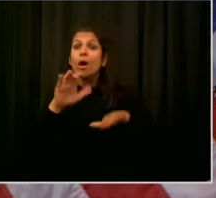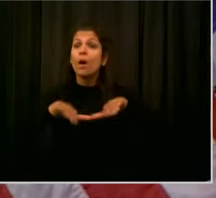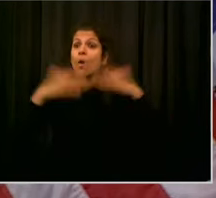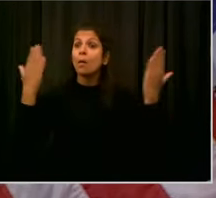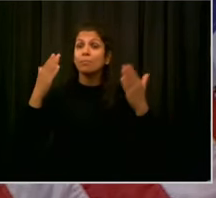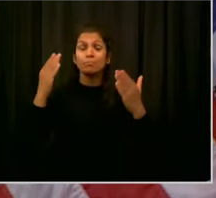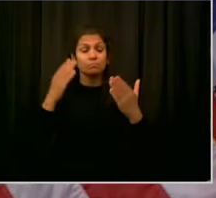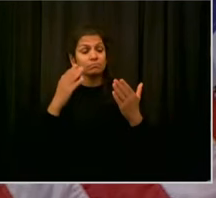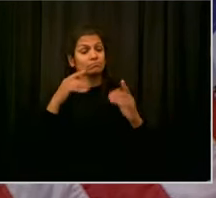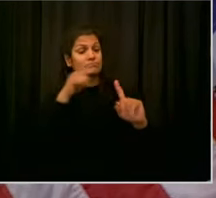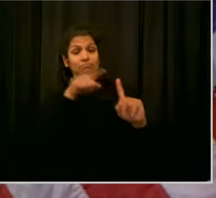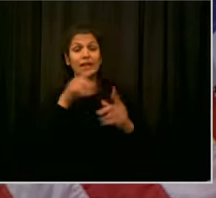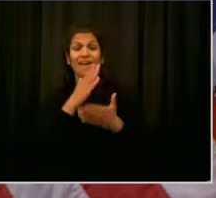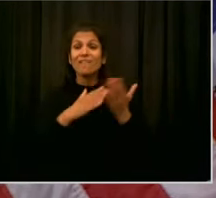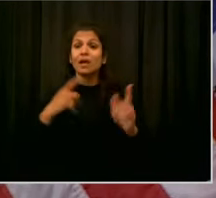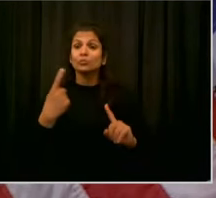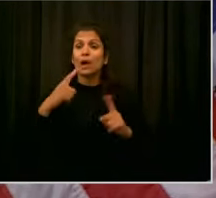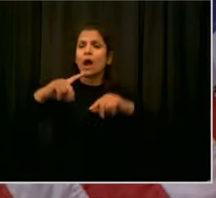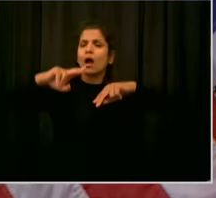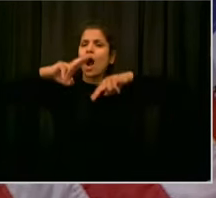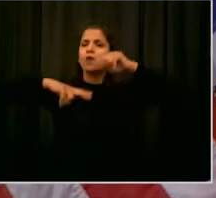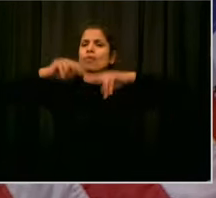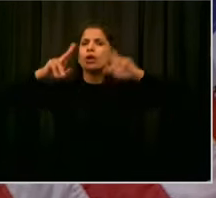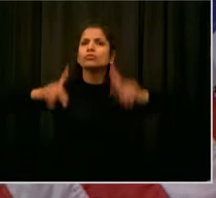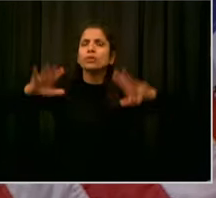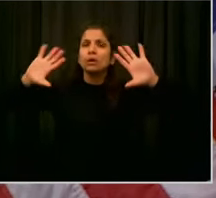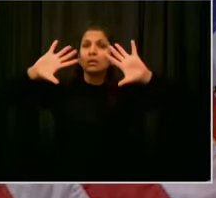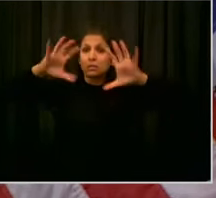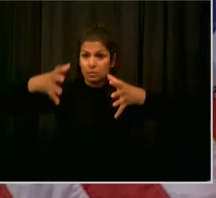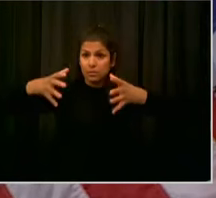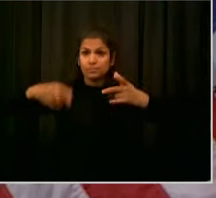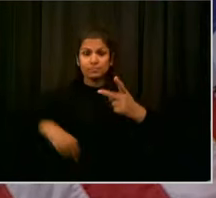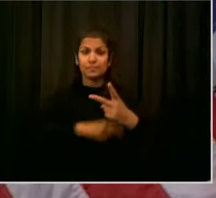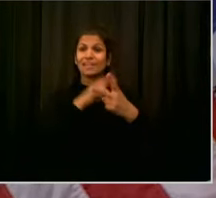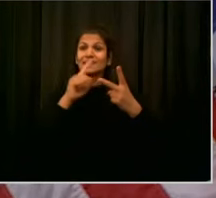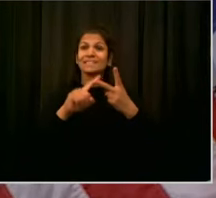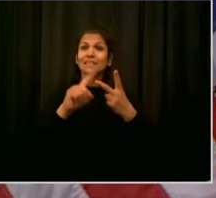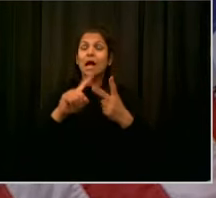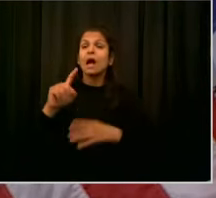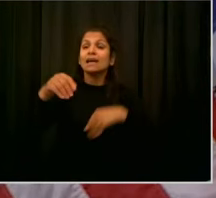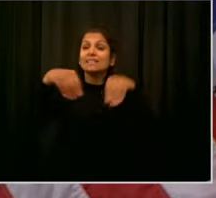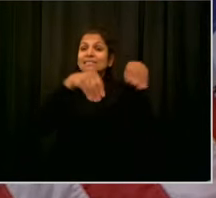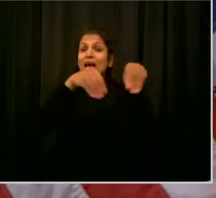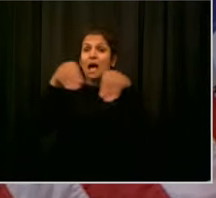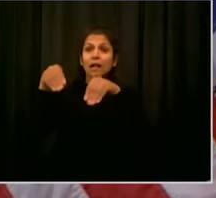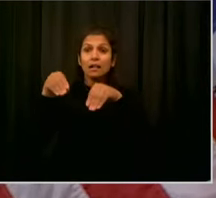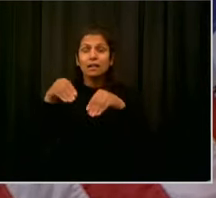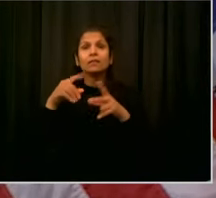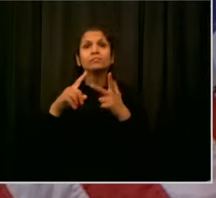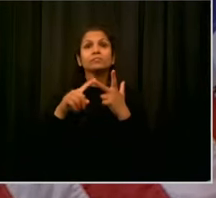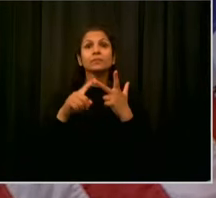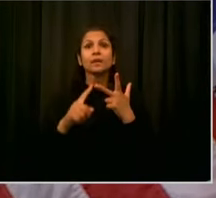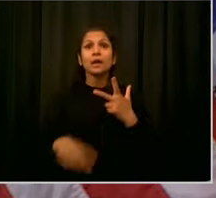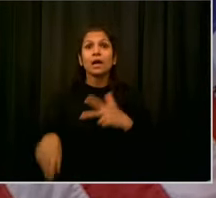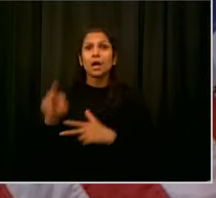that this was happening. They've gotten a lot of warning to get ready. New Yorkers are resourceful. I have great confidence people will be